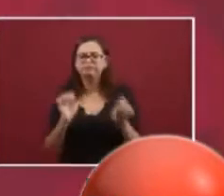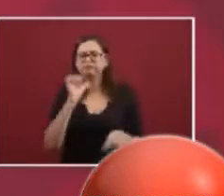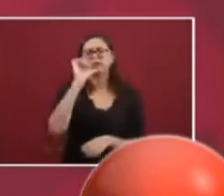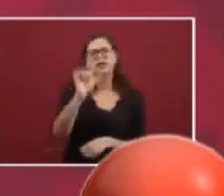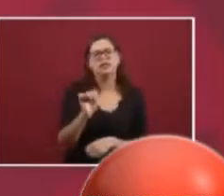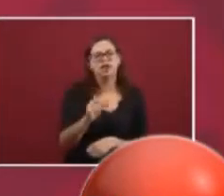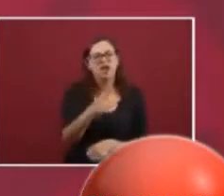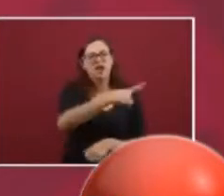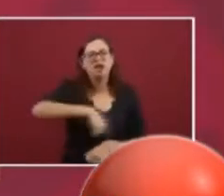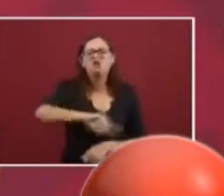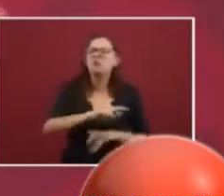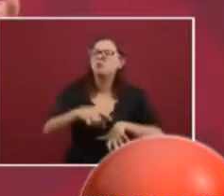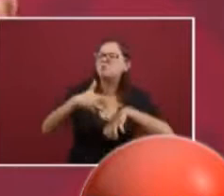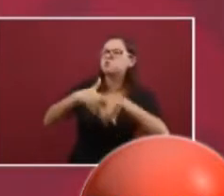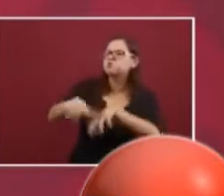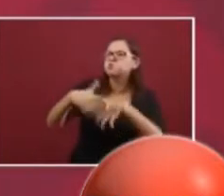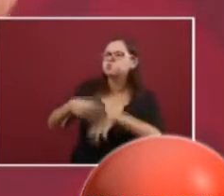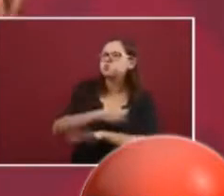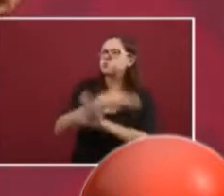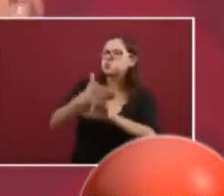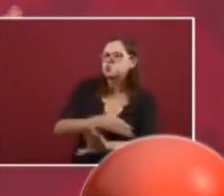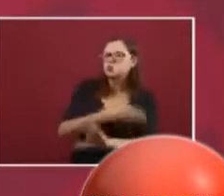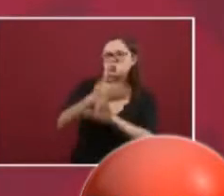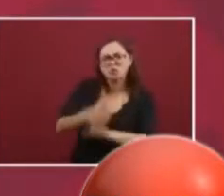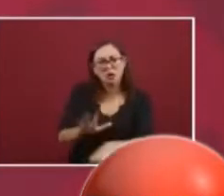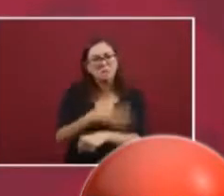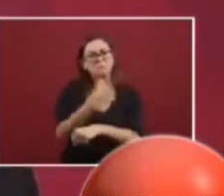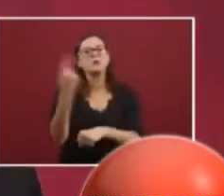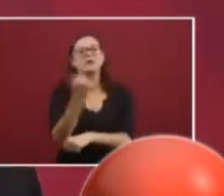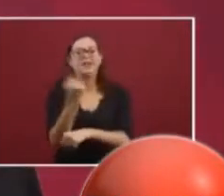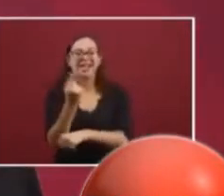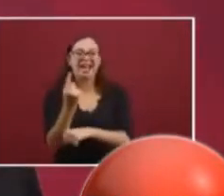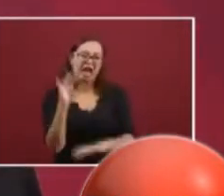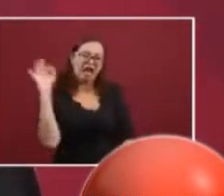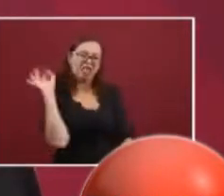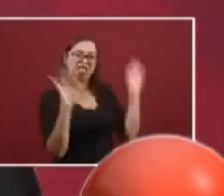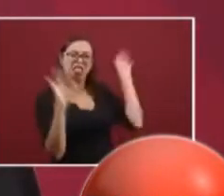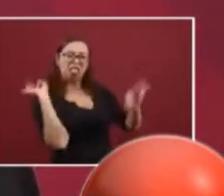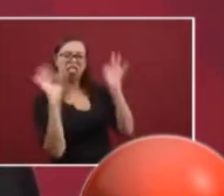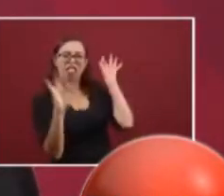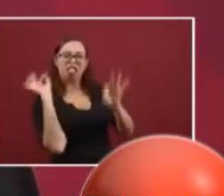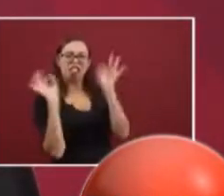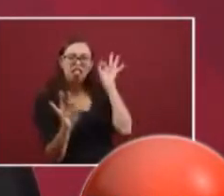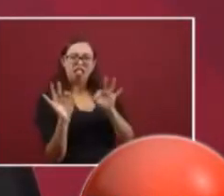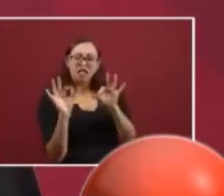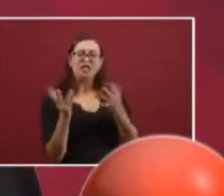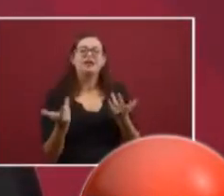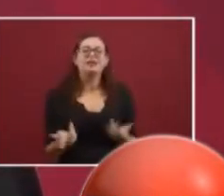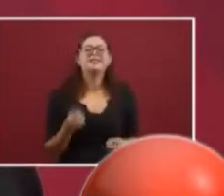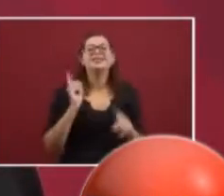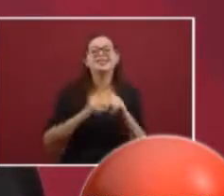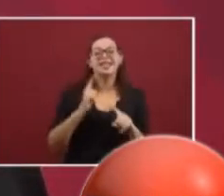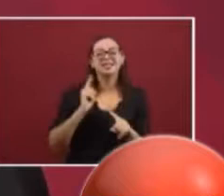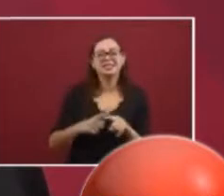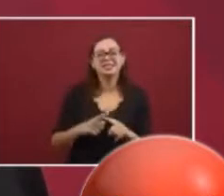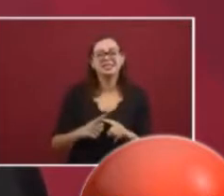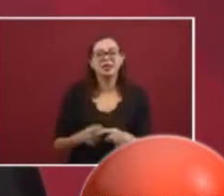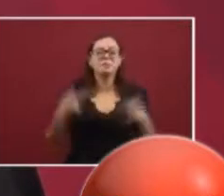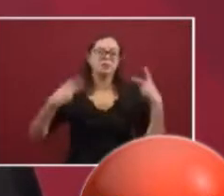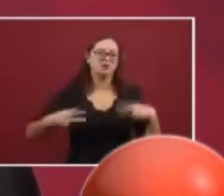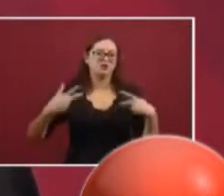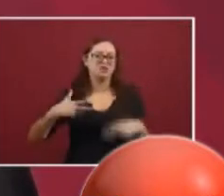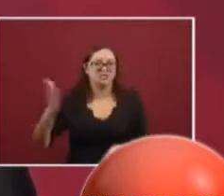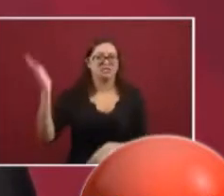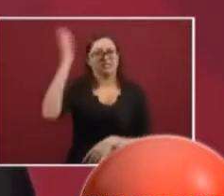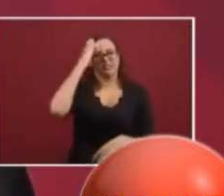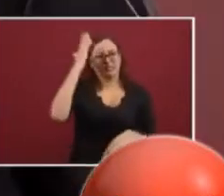And I'm talking about this black hand, is I'm talking about that yesterday people were directing the movement. They